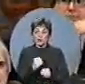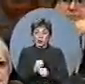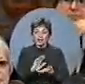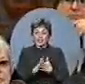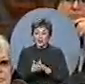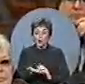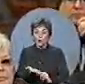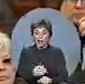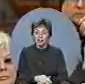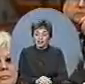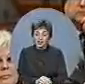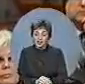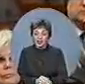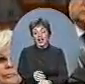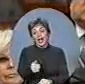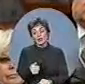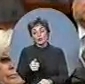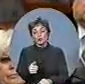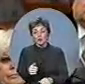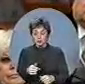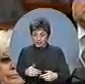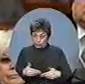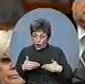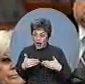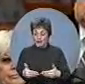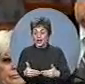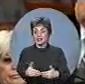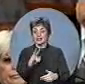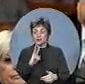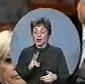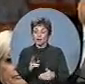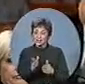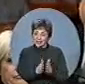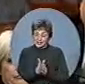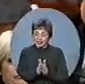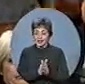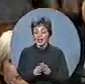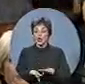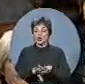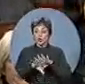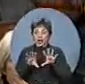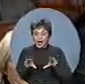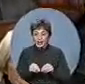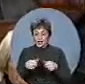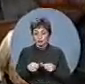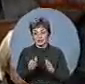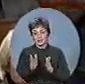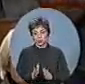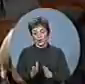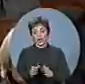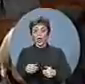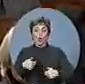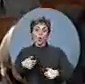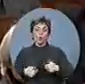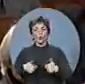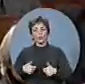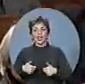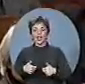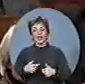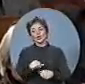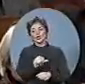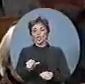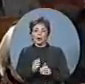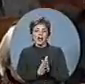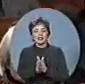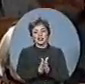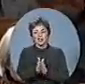annual surpluses these companies are making, are they going to put the interests of all Canadians ahead of the